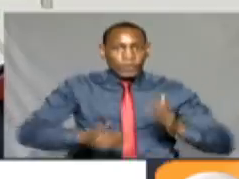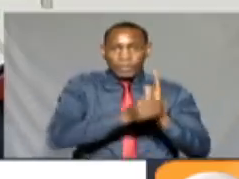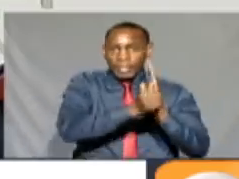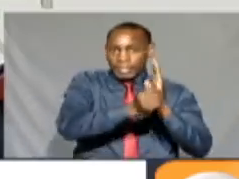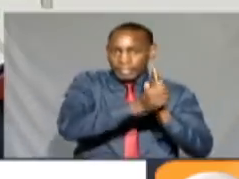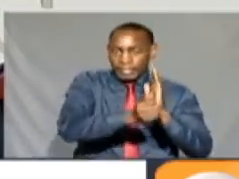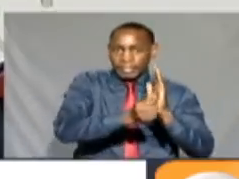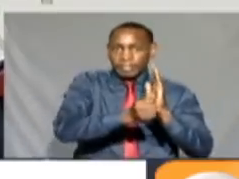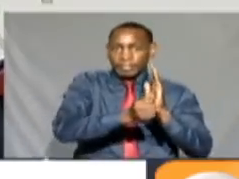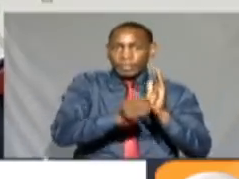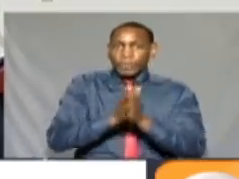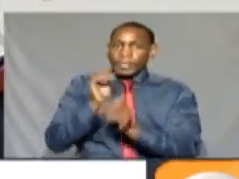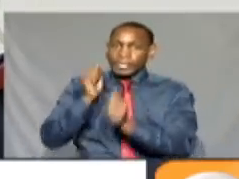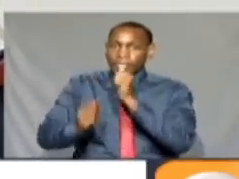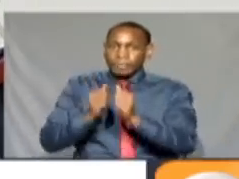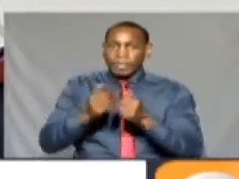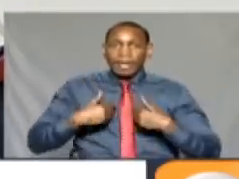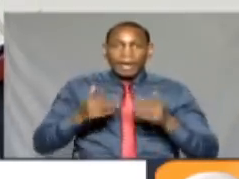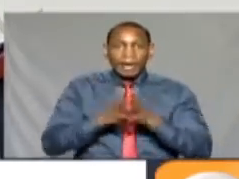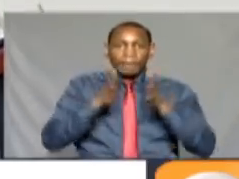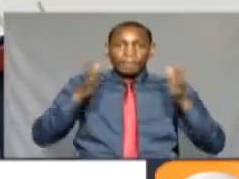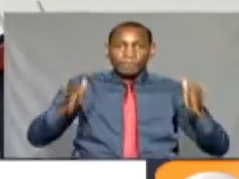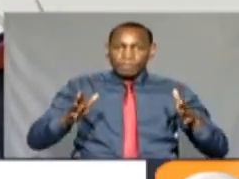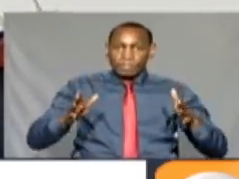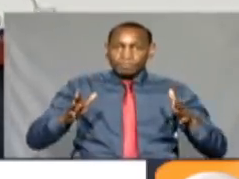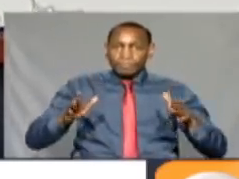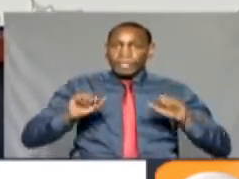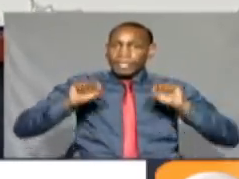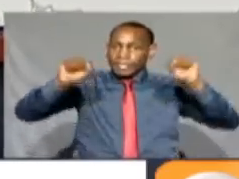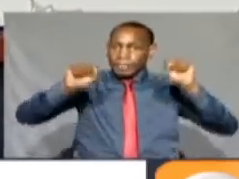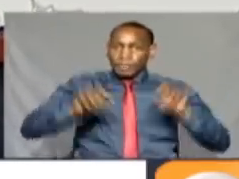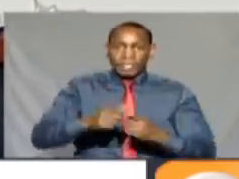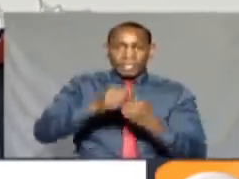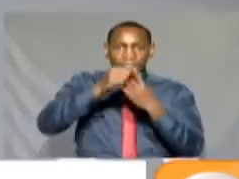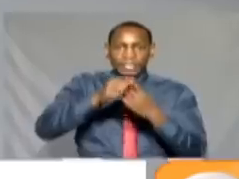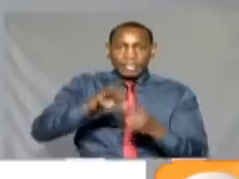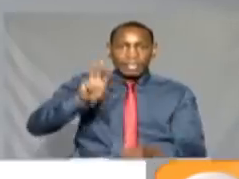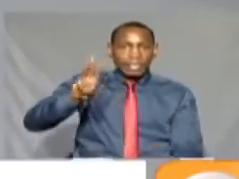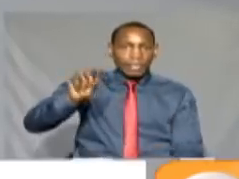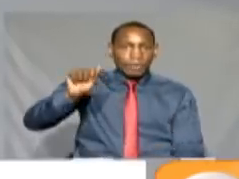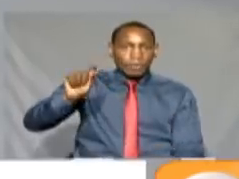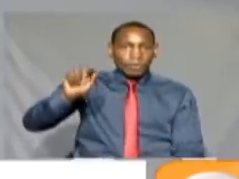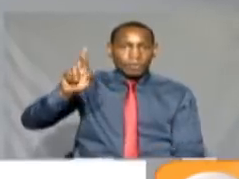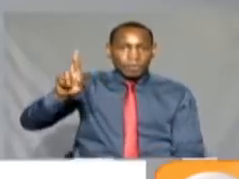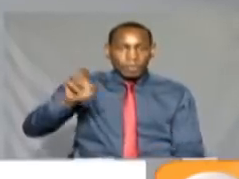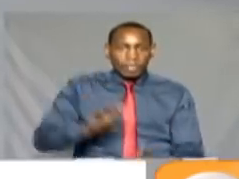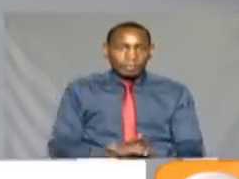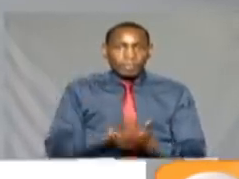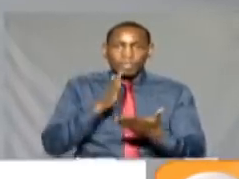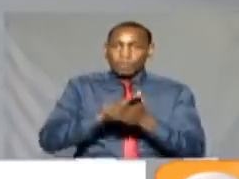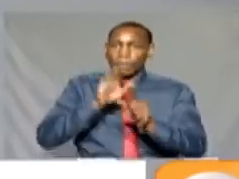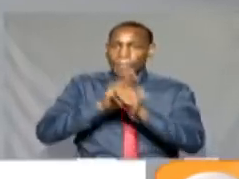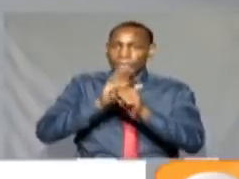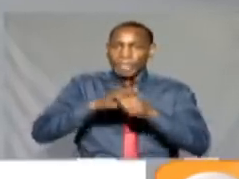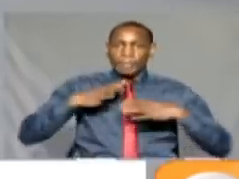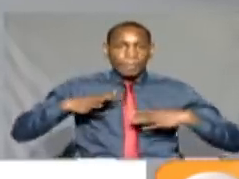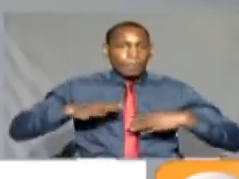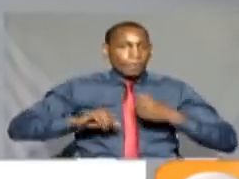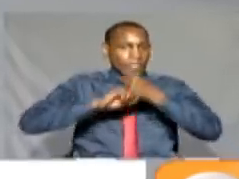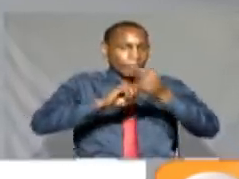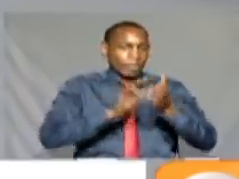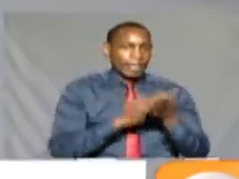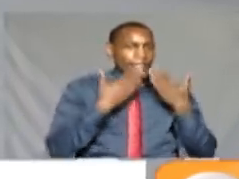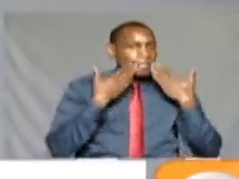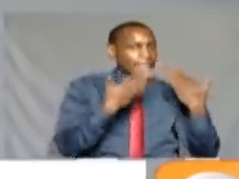in art and sports. They have a huge fan base. More so Walter. Mm-hmm. Huge fan base. Thank you. I